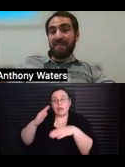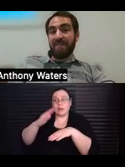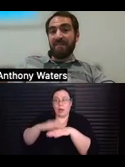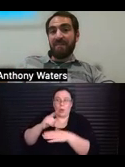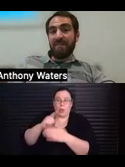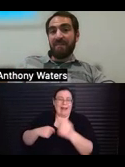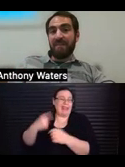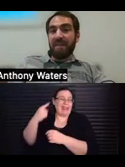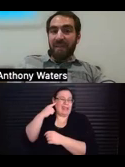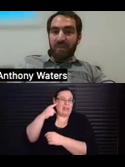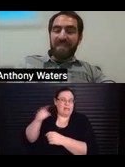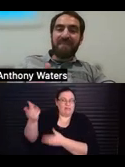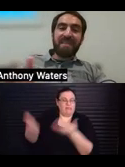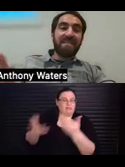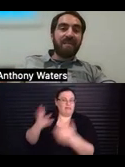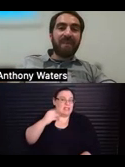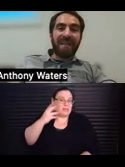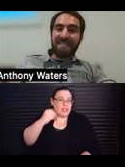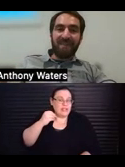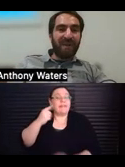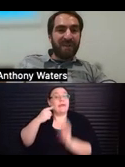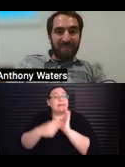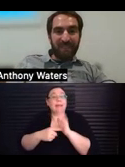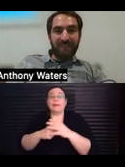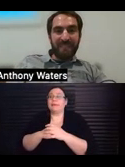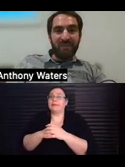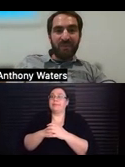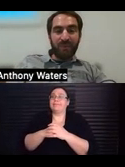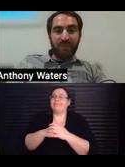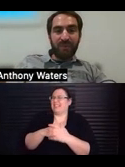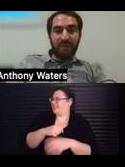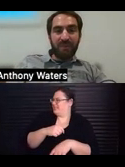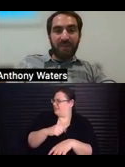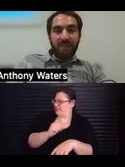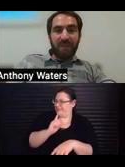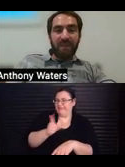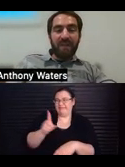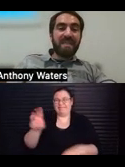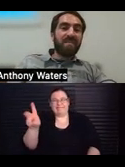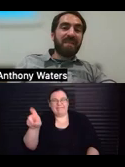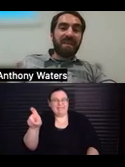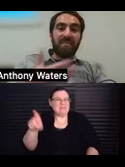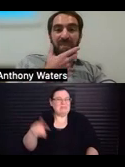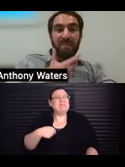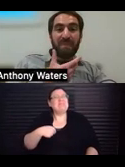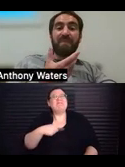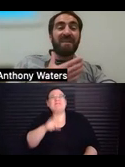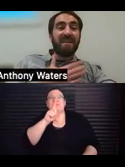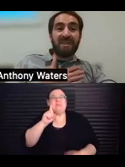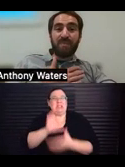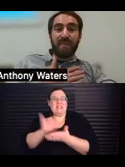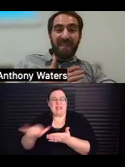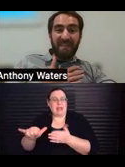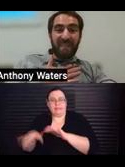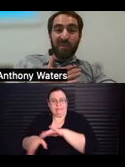experiencing. So instead of saying something like, gosh, I have a hard time believing that's true, I'll say something like,